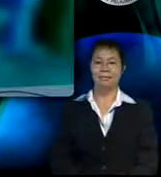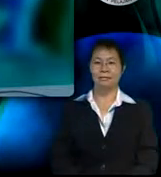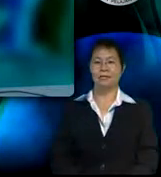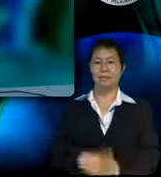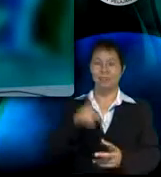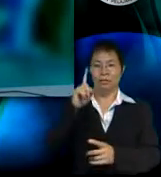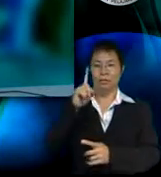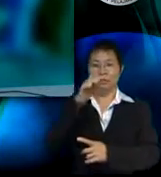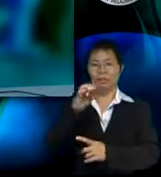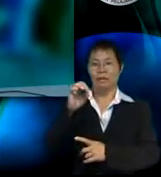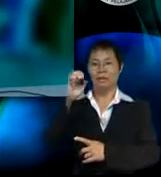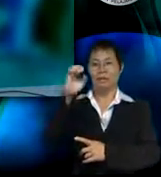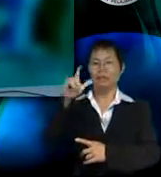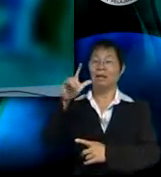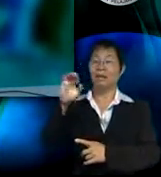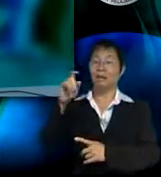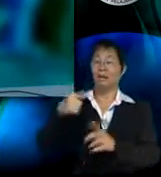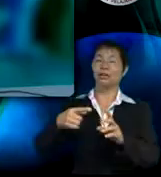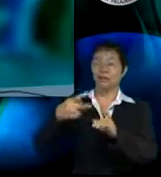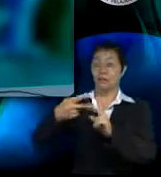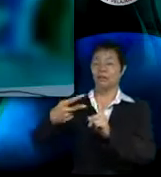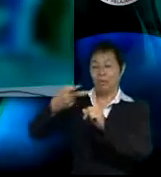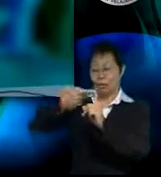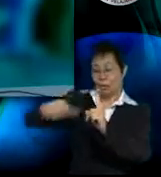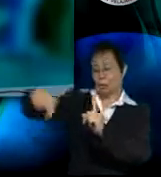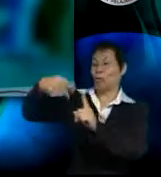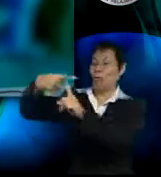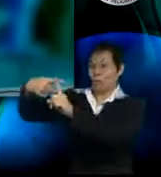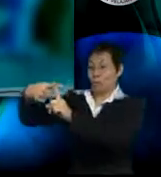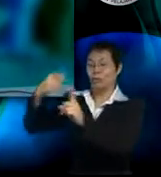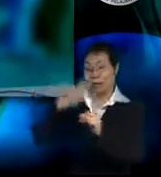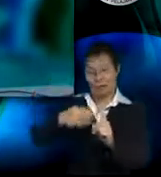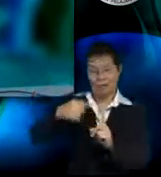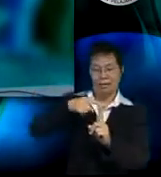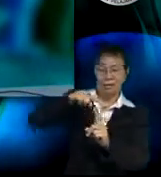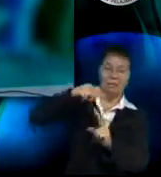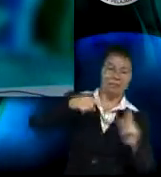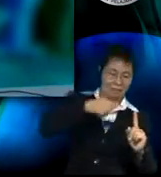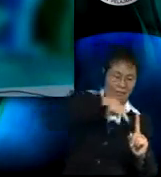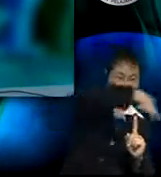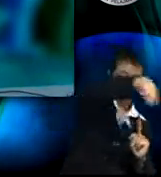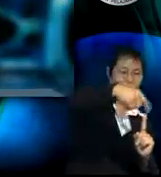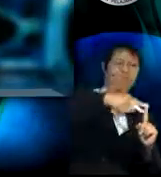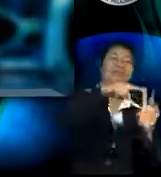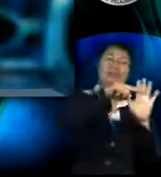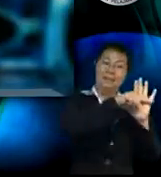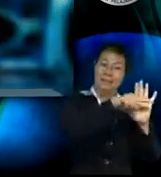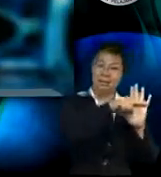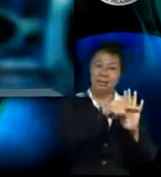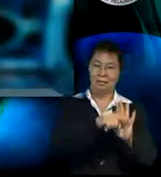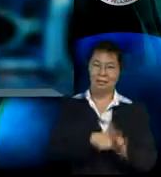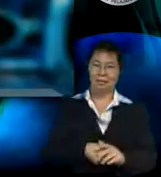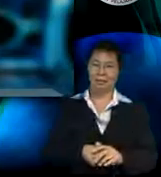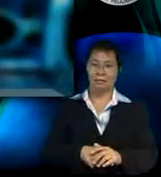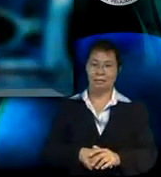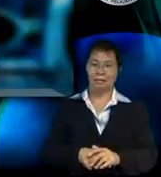One carbon electrode goes through the positive terminal and the other one goes to the negative terminal. This beaker